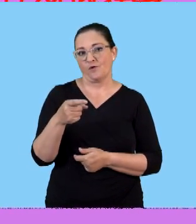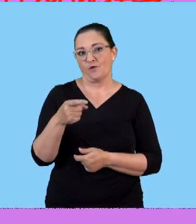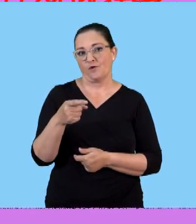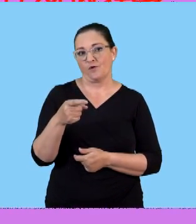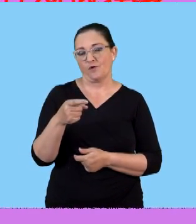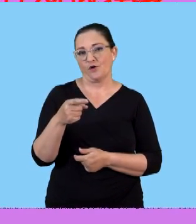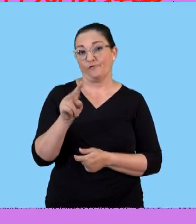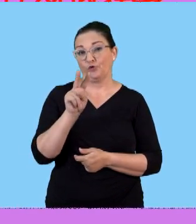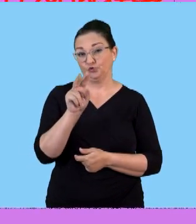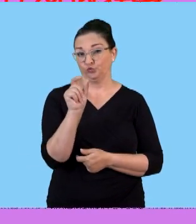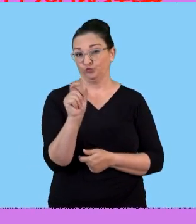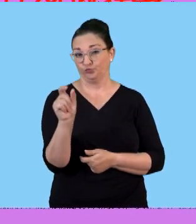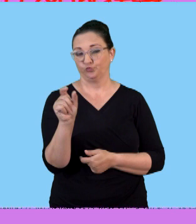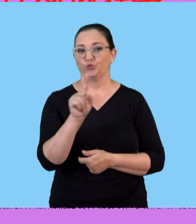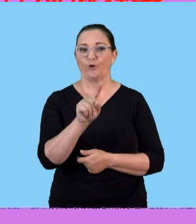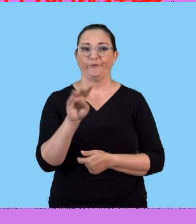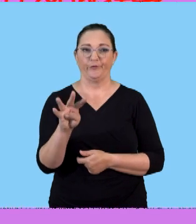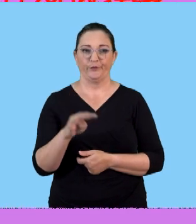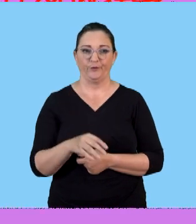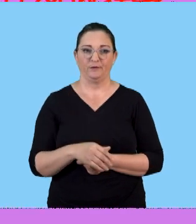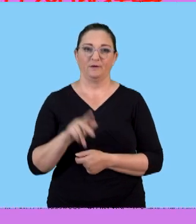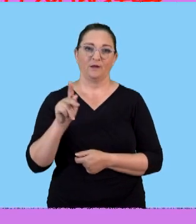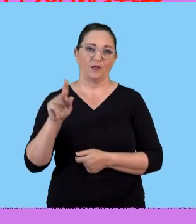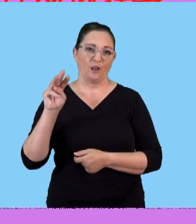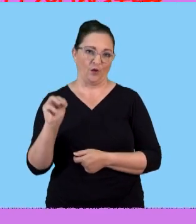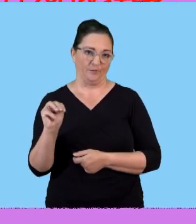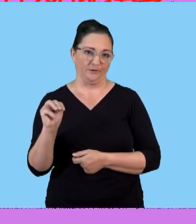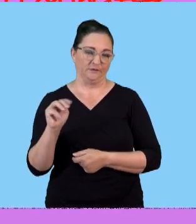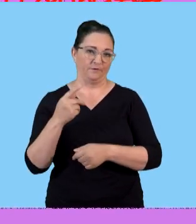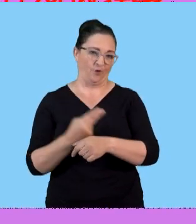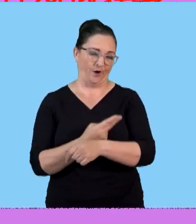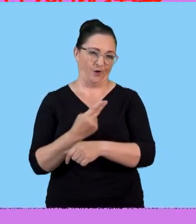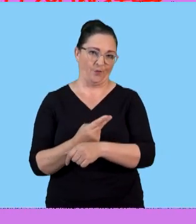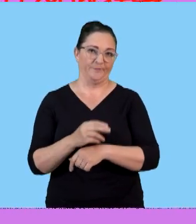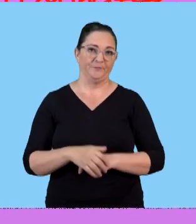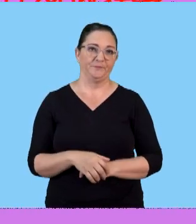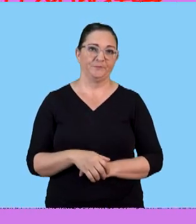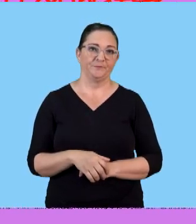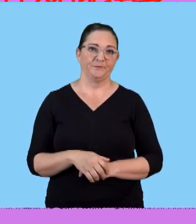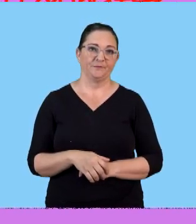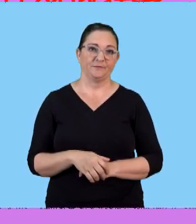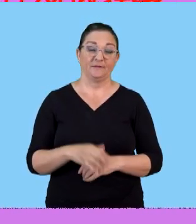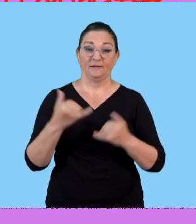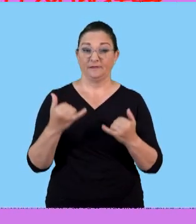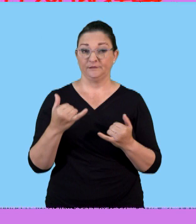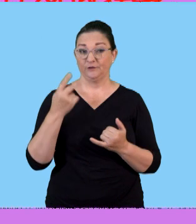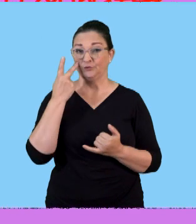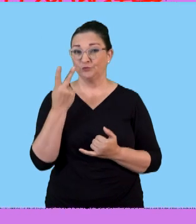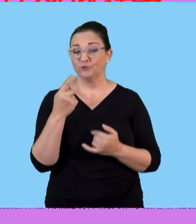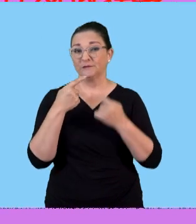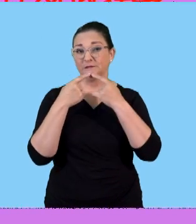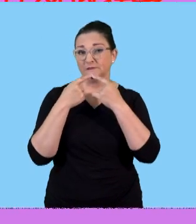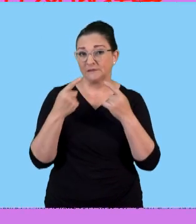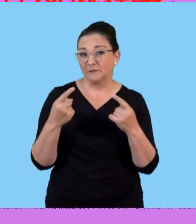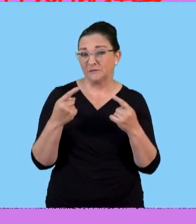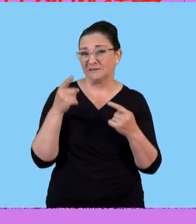and I'll round it off to 2 decimal places, 14 kilometers per hour. Guys, now looking at